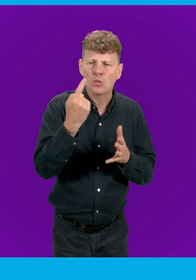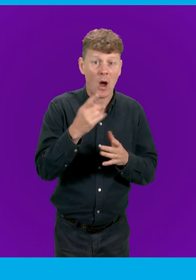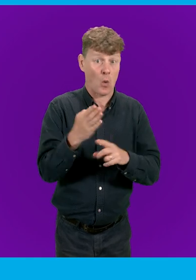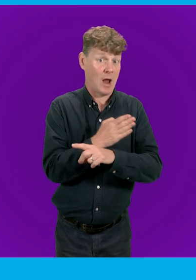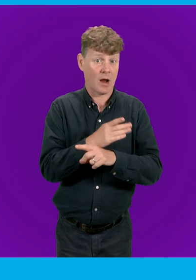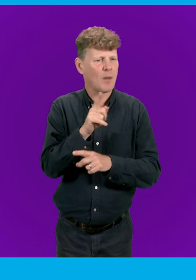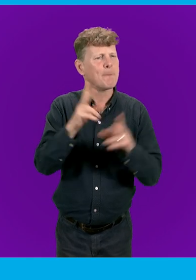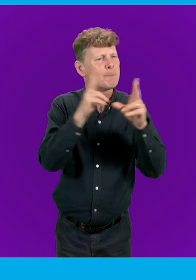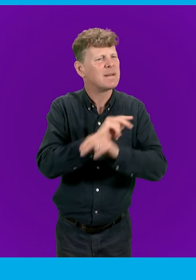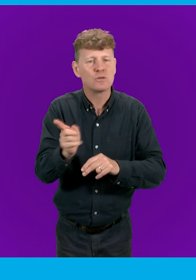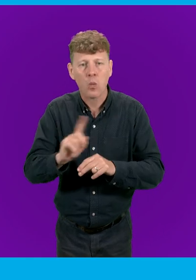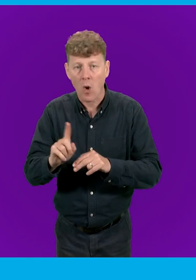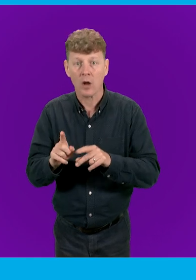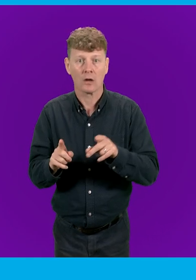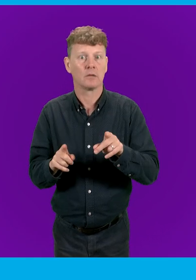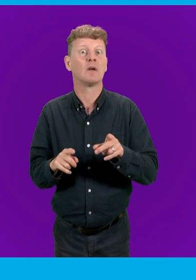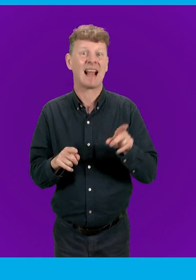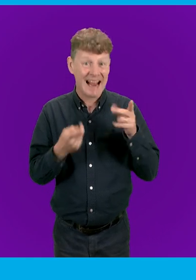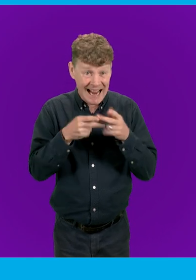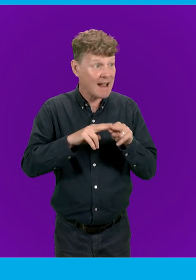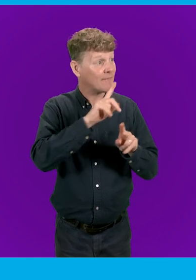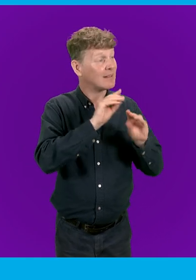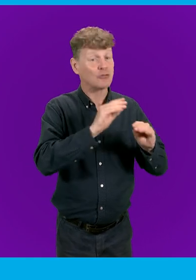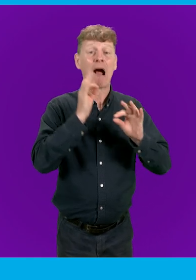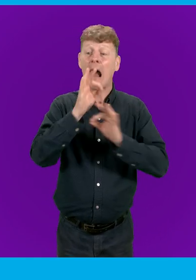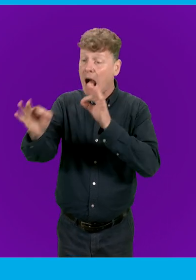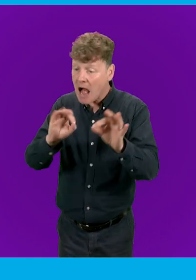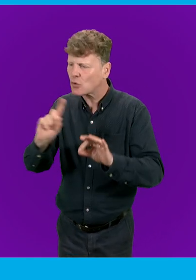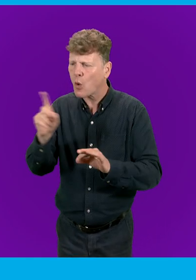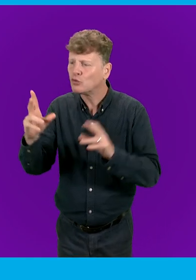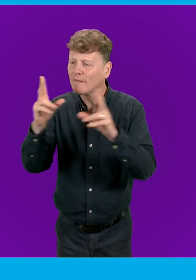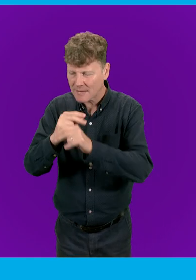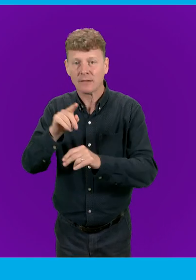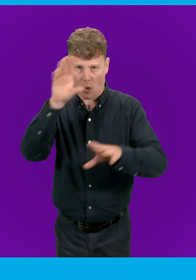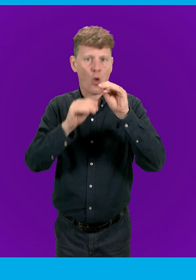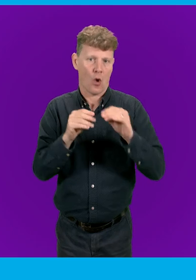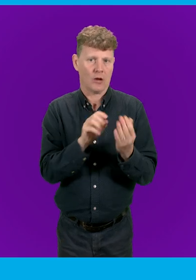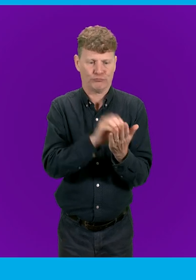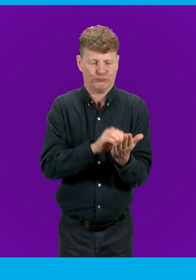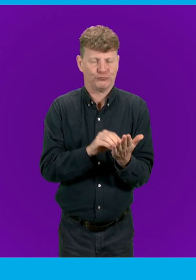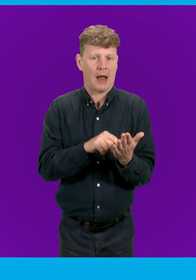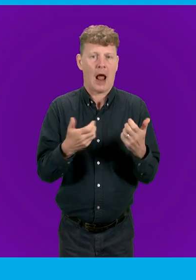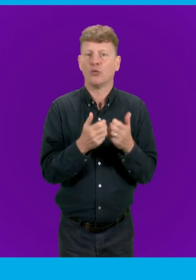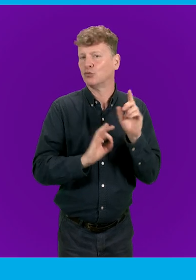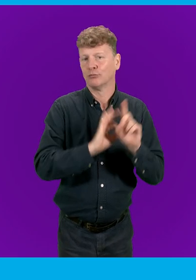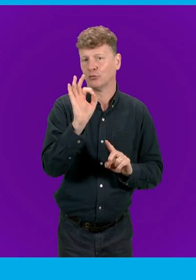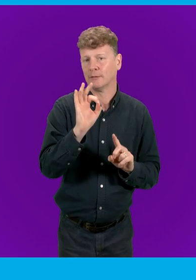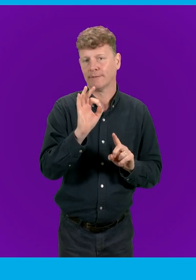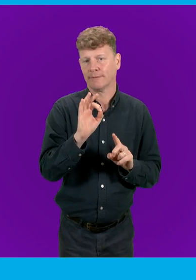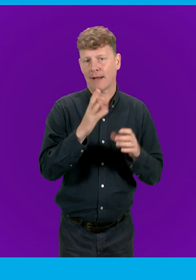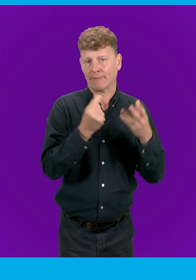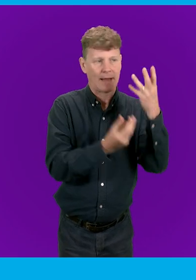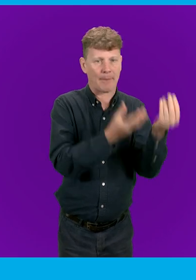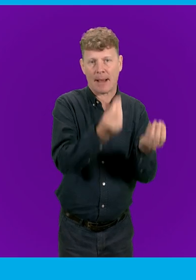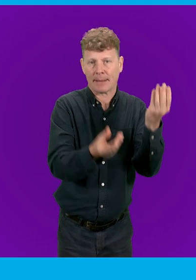younger, you would learn a lot more about what you could improve than you'd even begin to